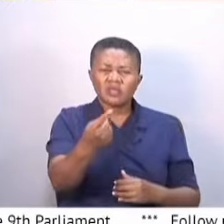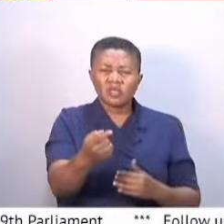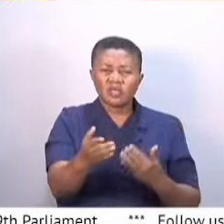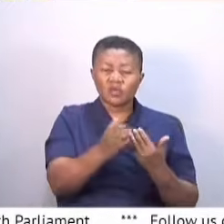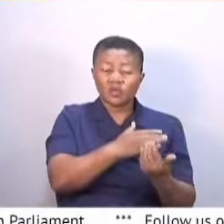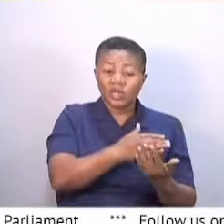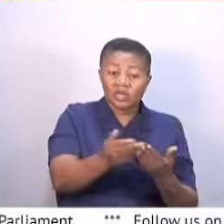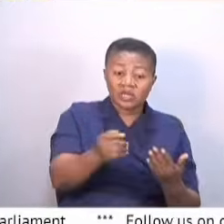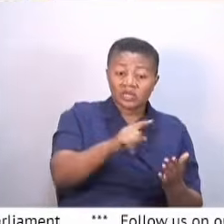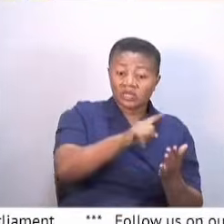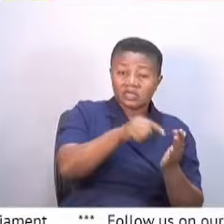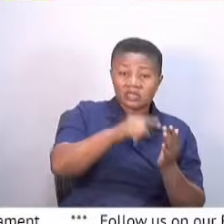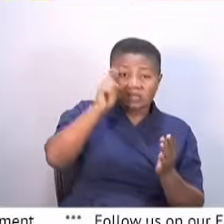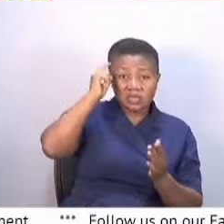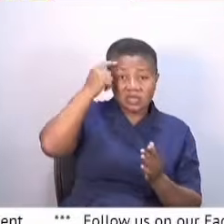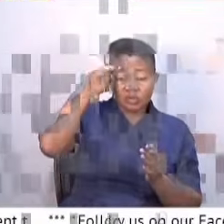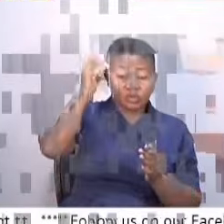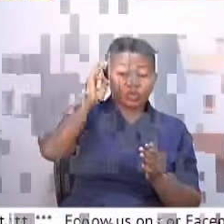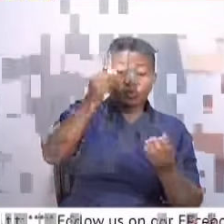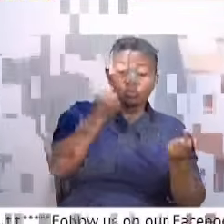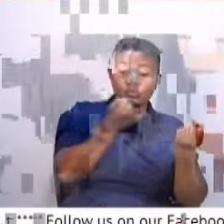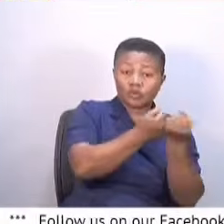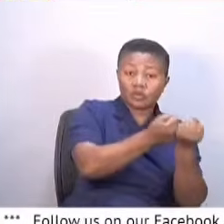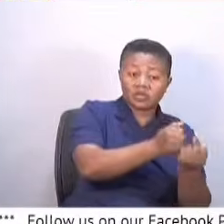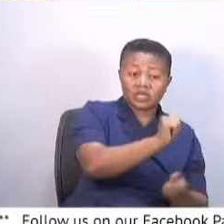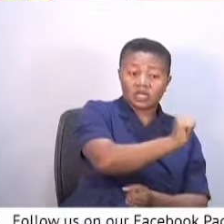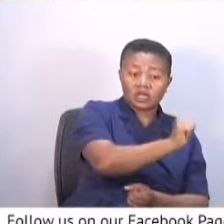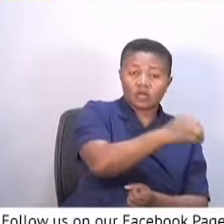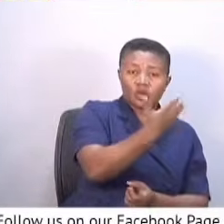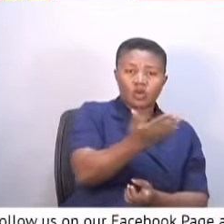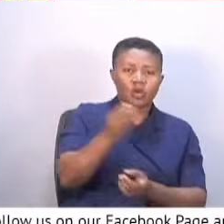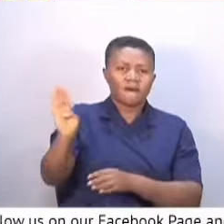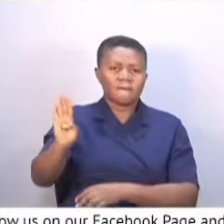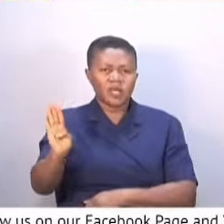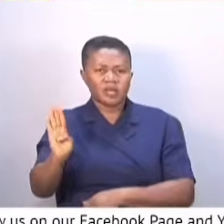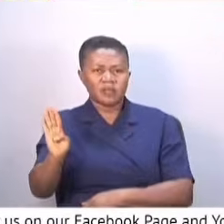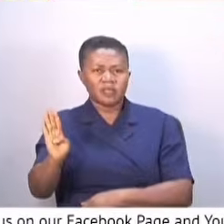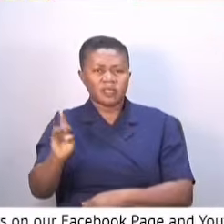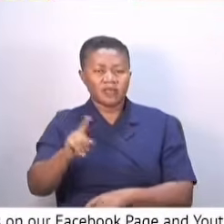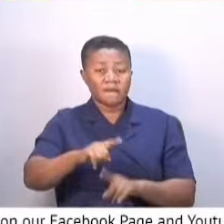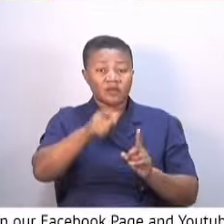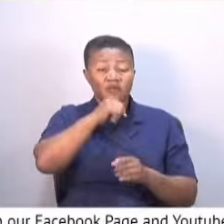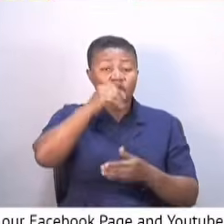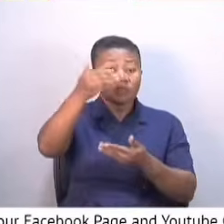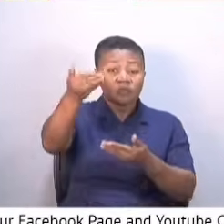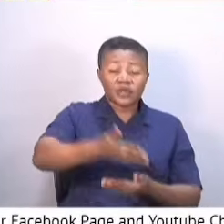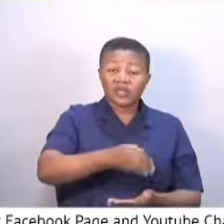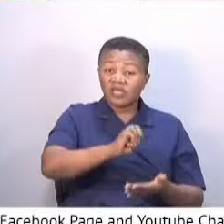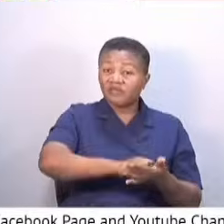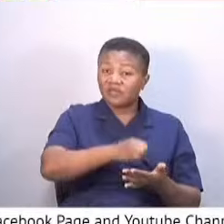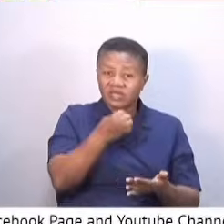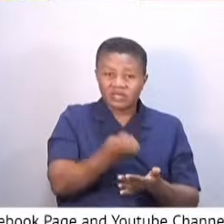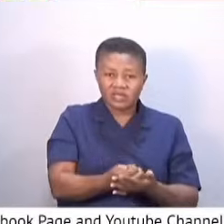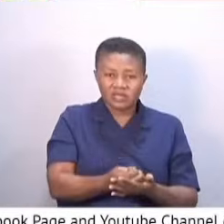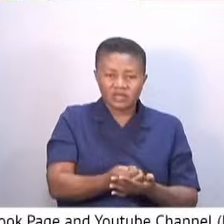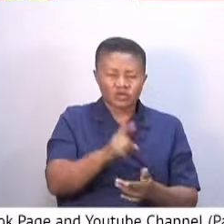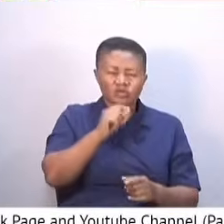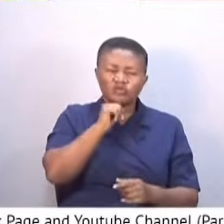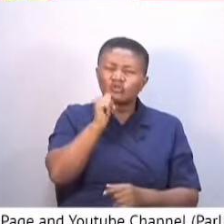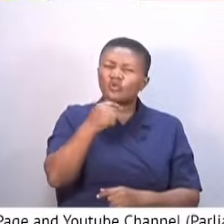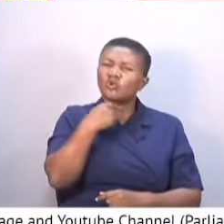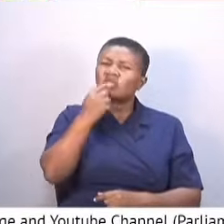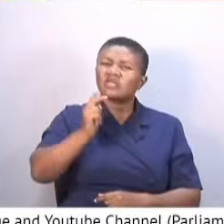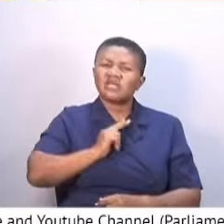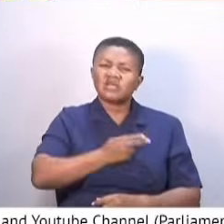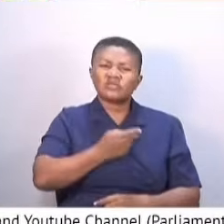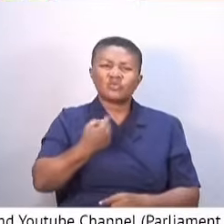this government will support A or support B. If you don't bring that evidence, please don't tell us to